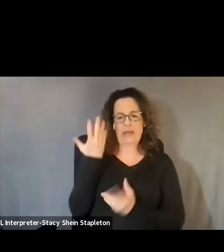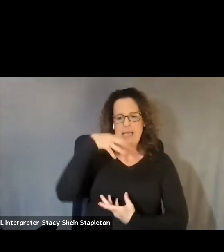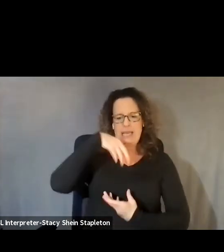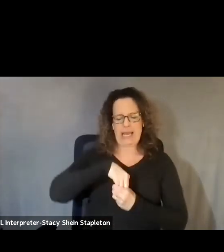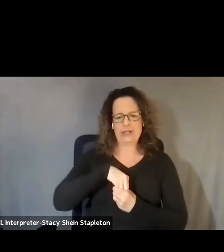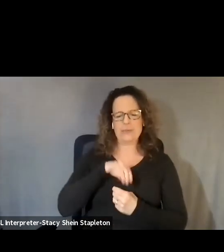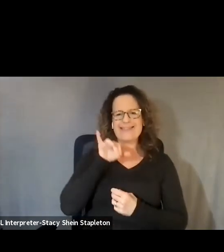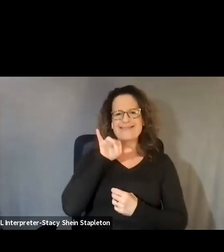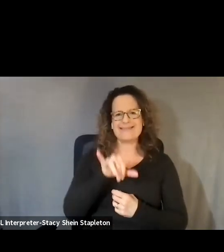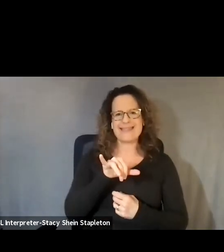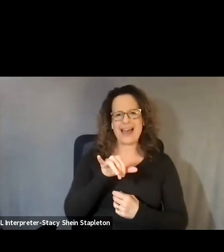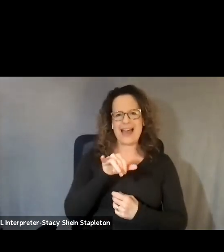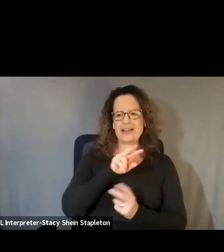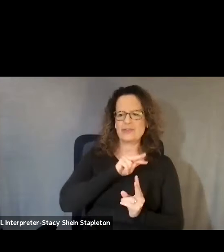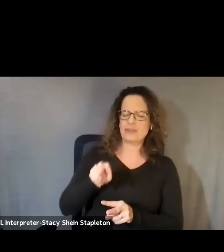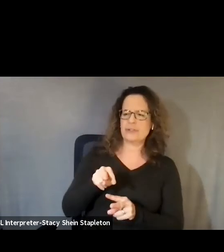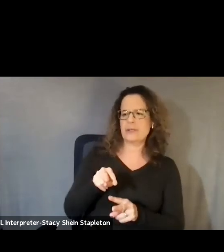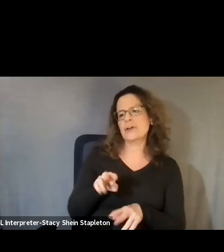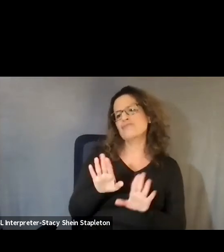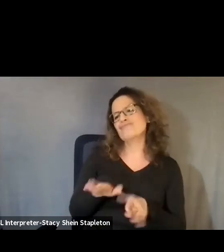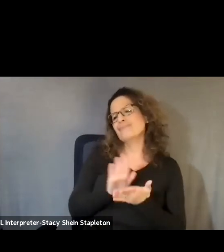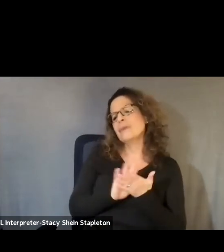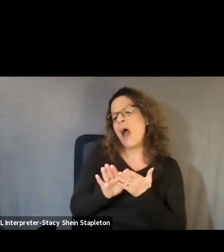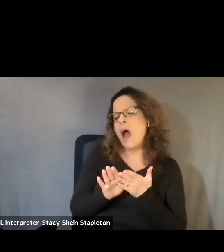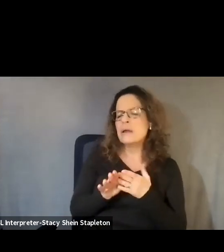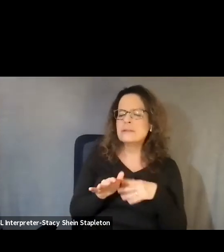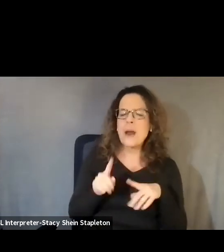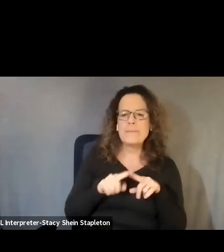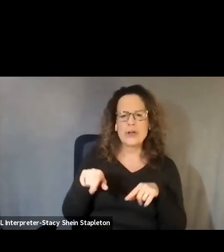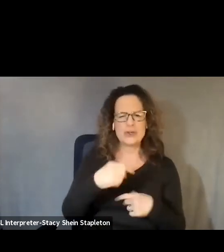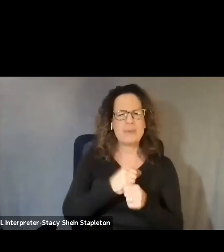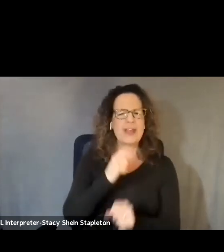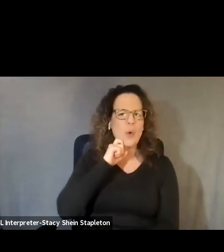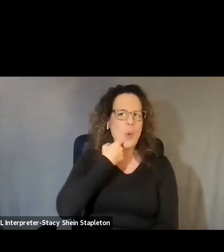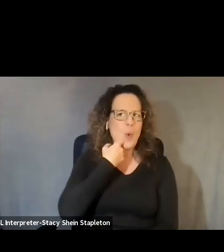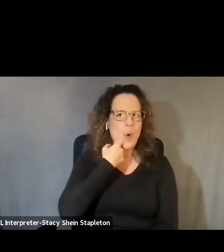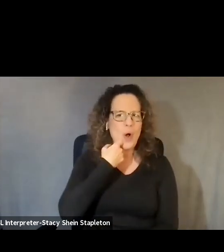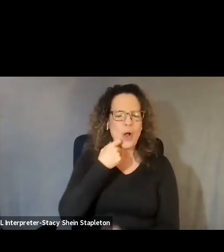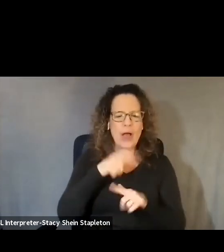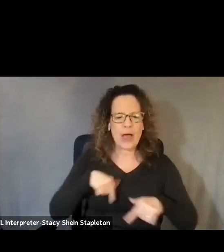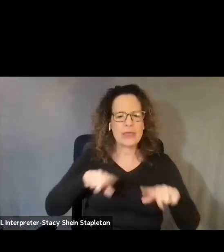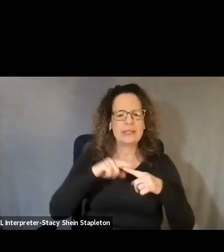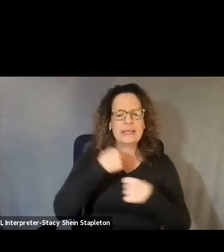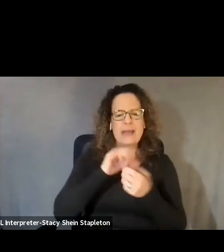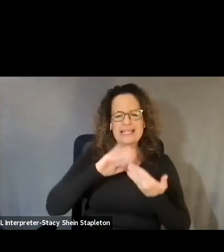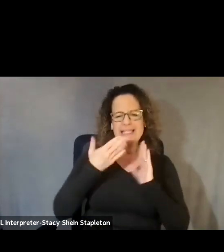that's looked upon as quaint, and you guys make it cool. The league makes civic